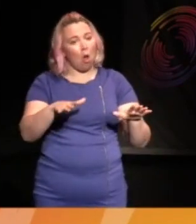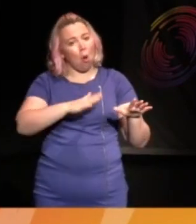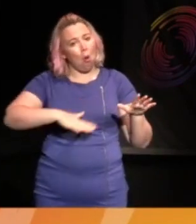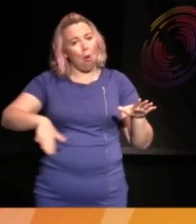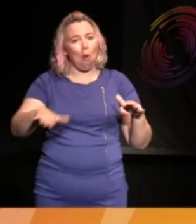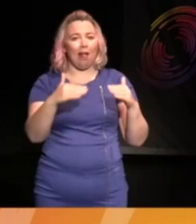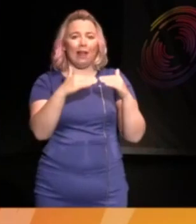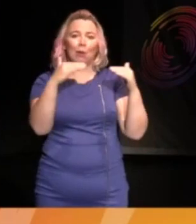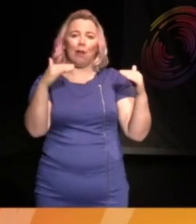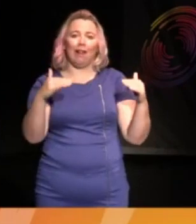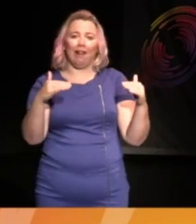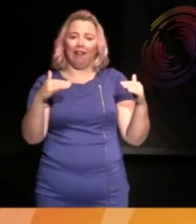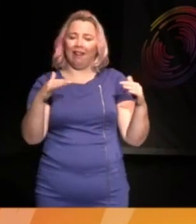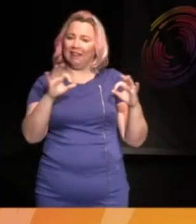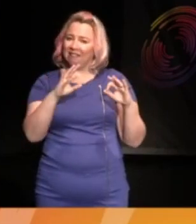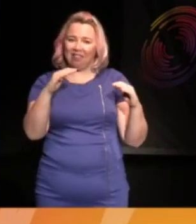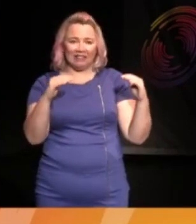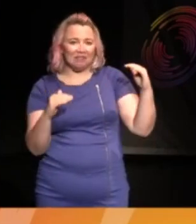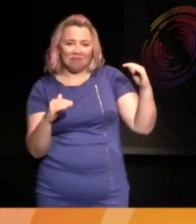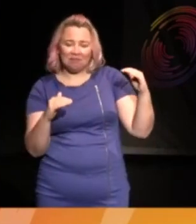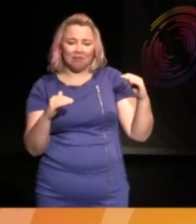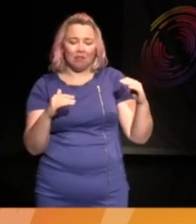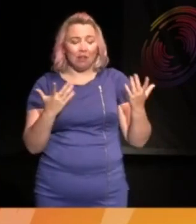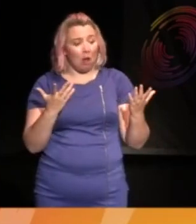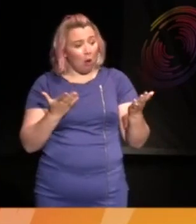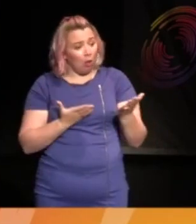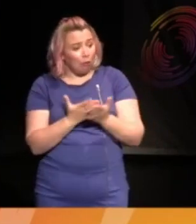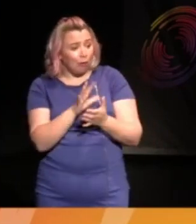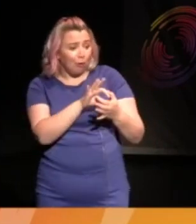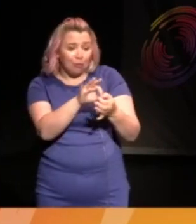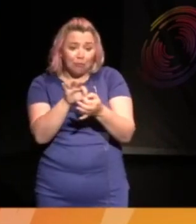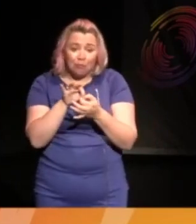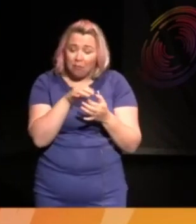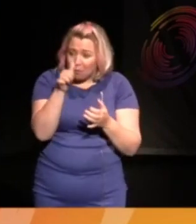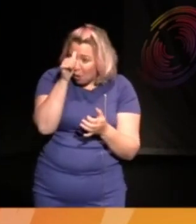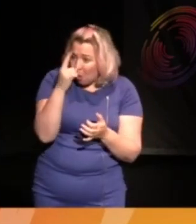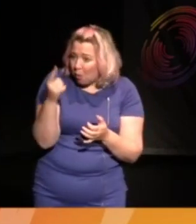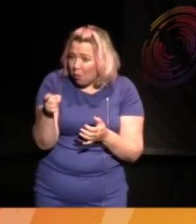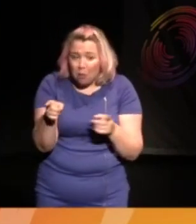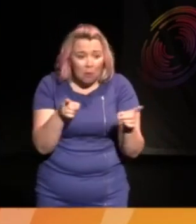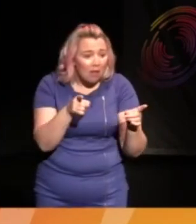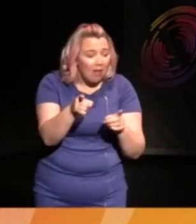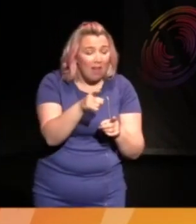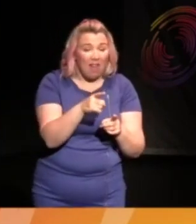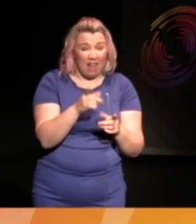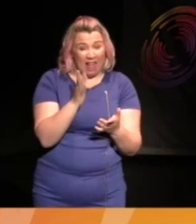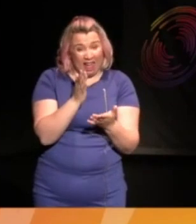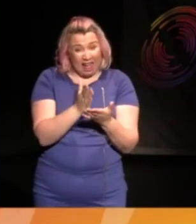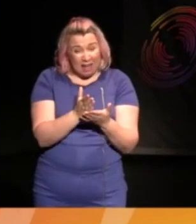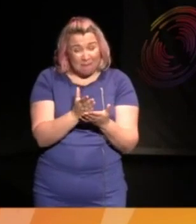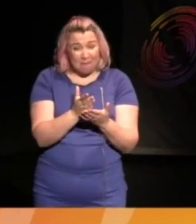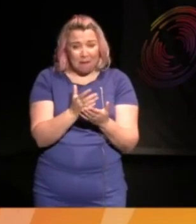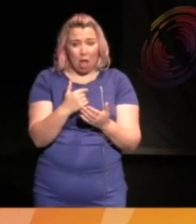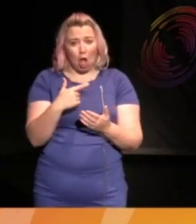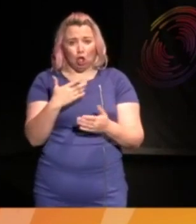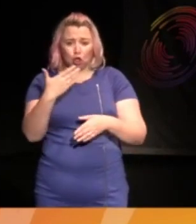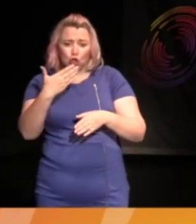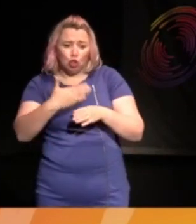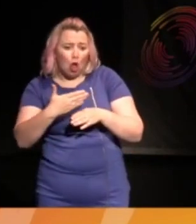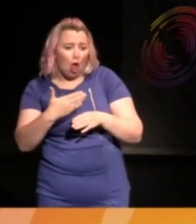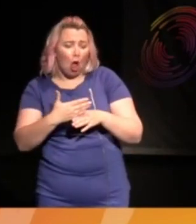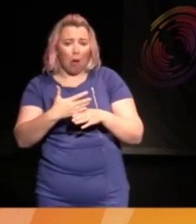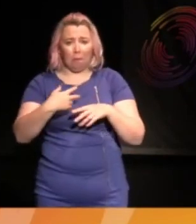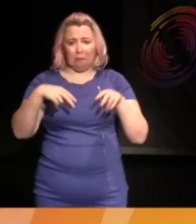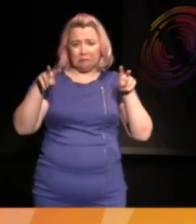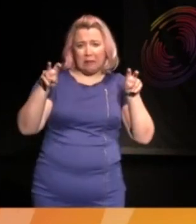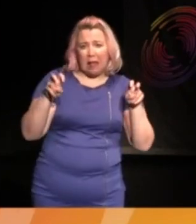platform. And through relationship building and being human, I think for me is the humanity that was